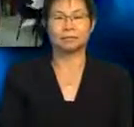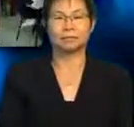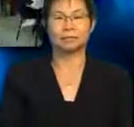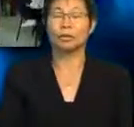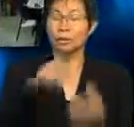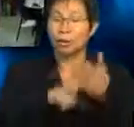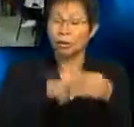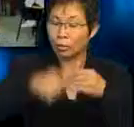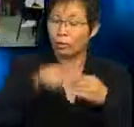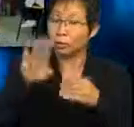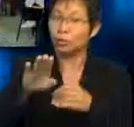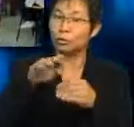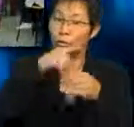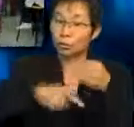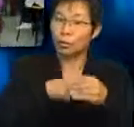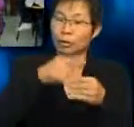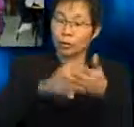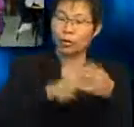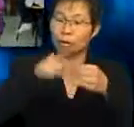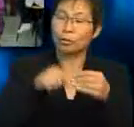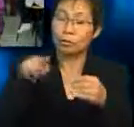Okay. What about you, Alia?